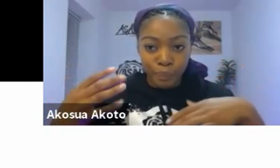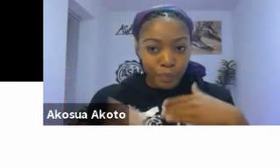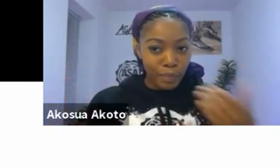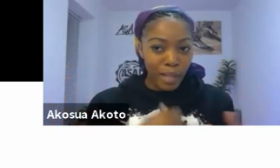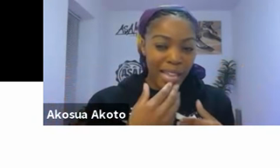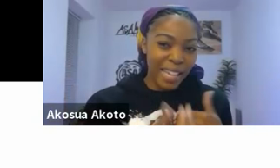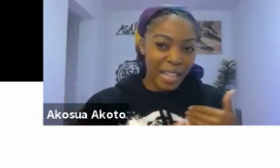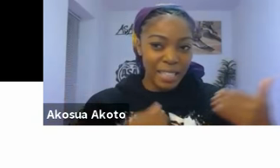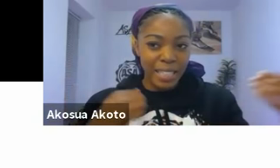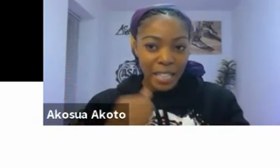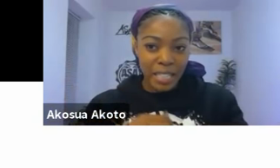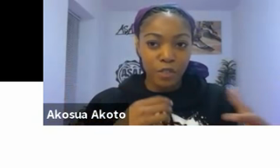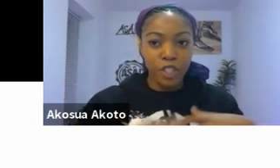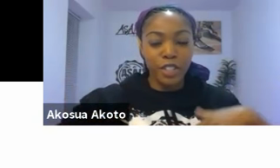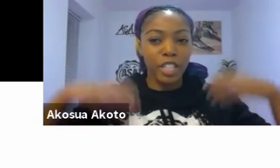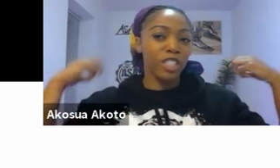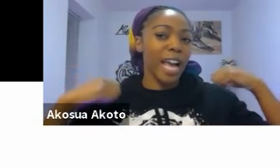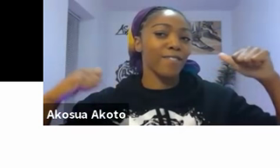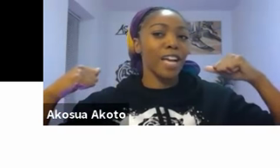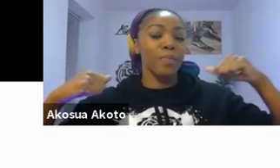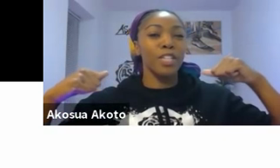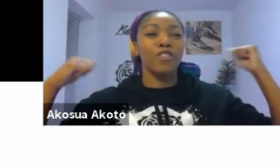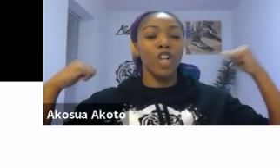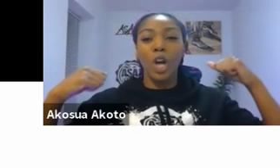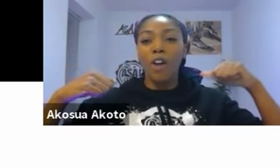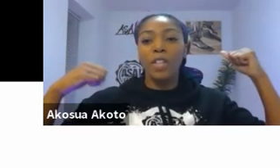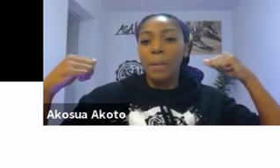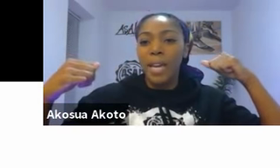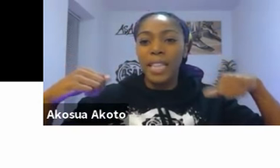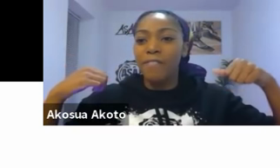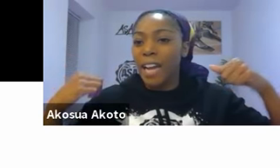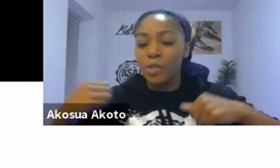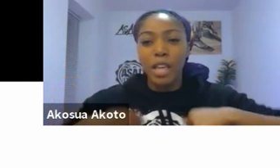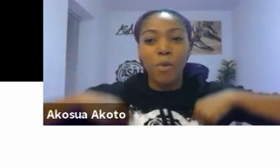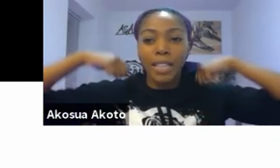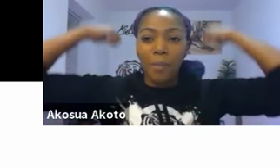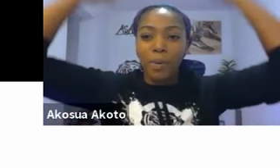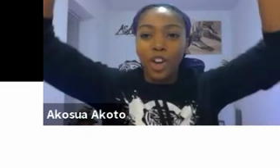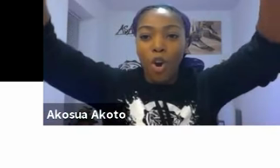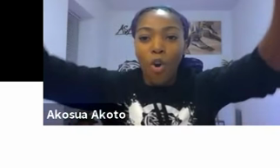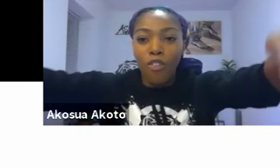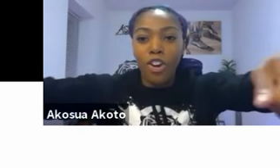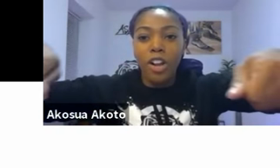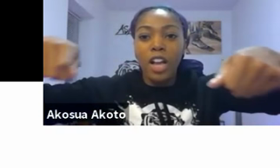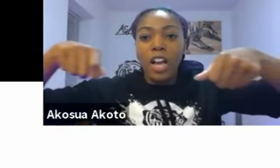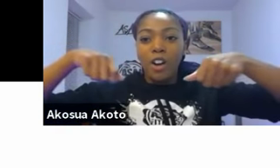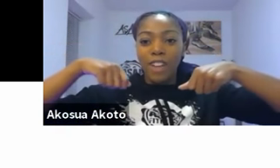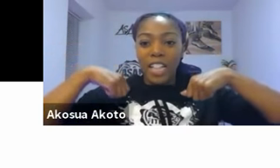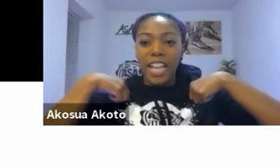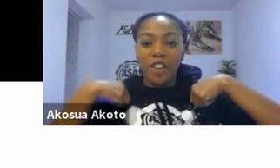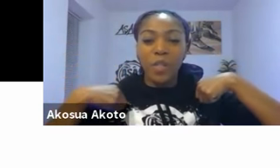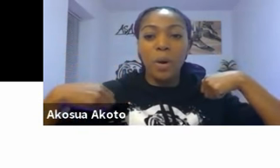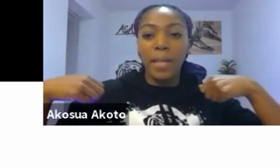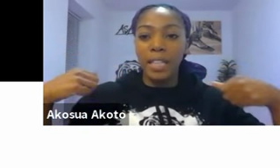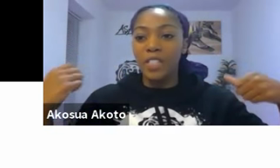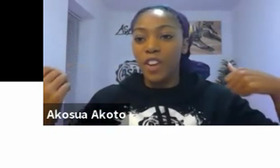rhythm and they kind of dance and flirt. They usually have like a piece of cloth and the men, they find who they want and they put it over around